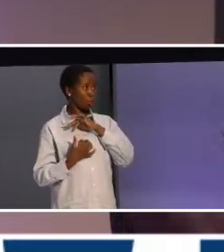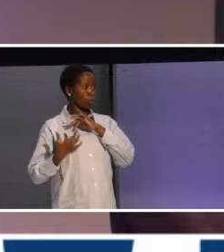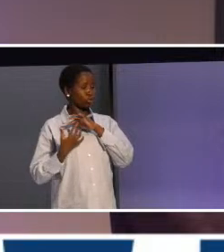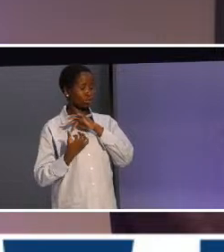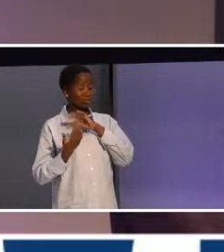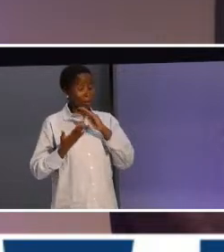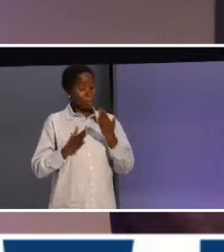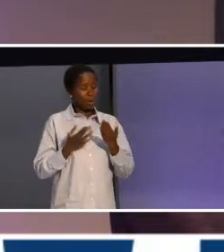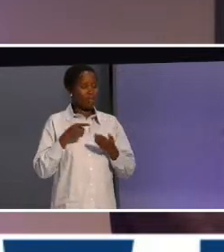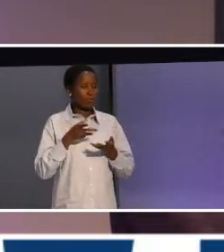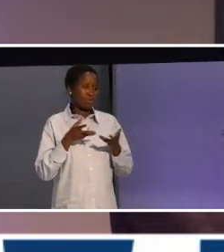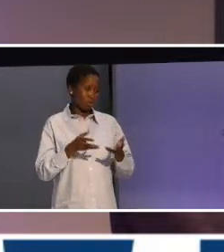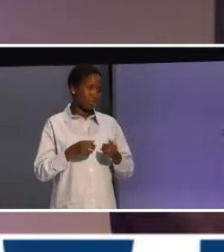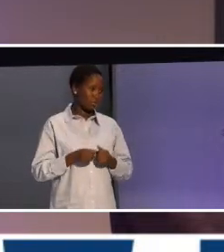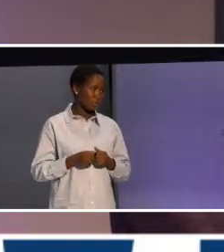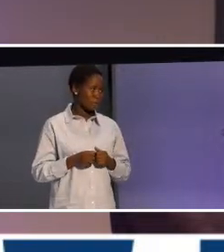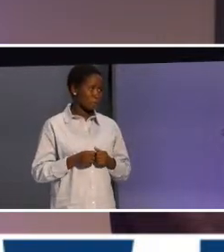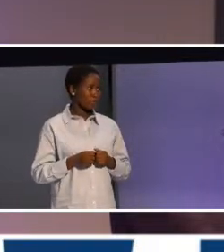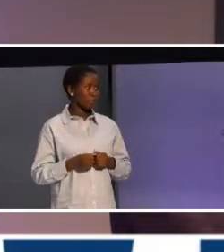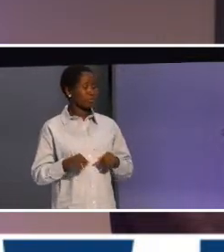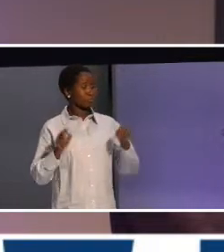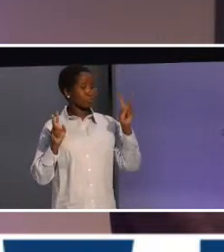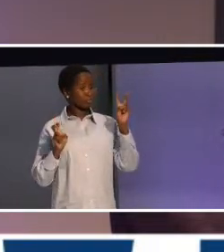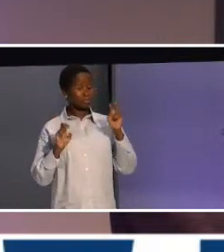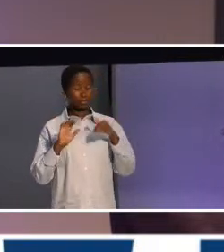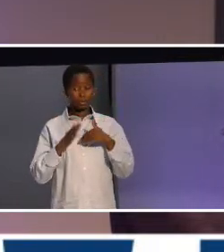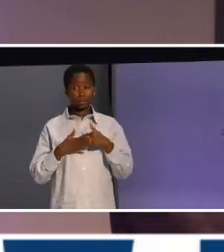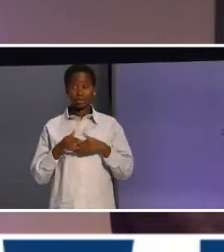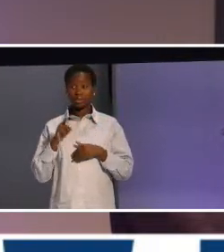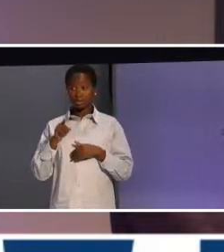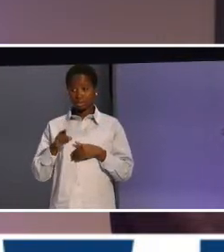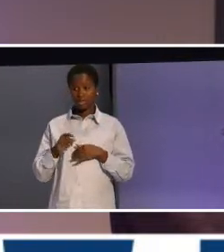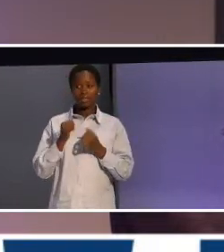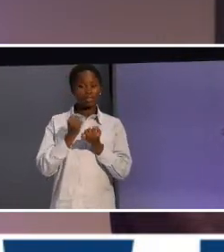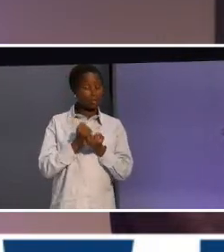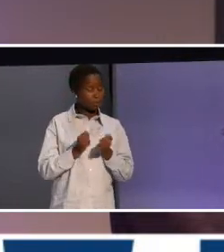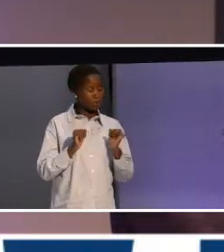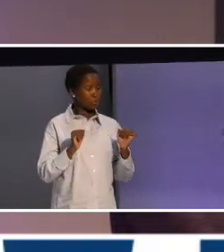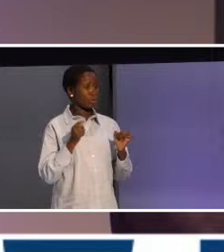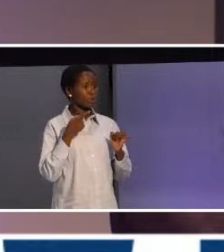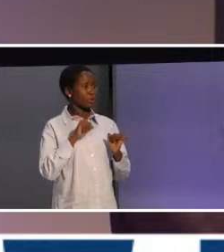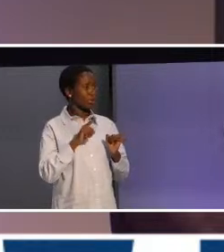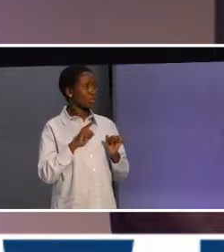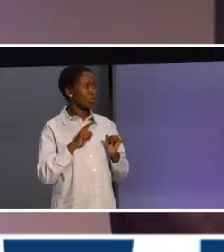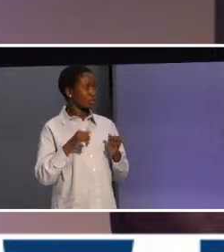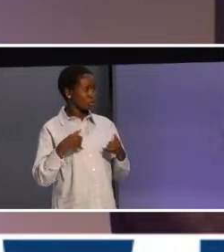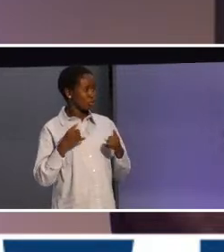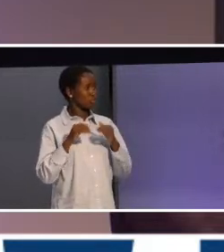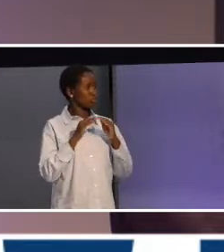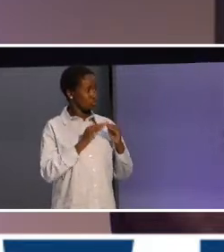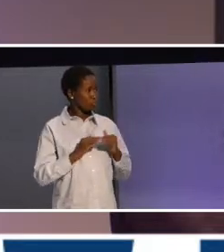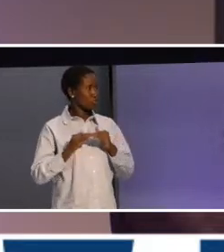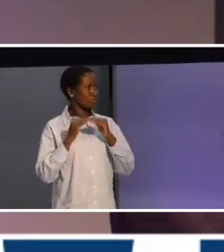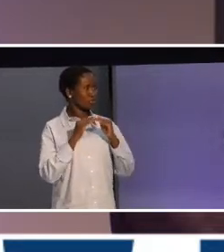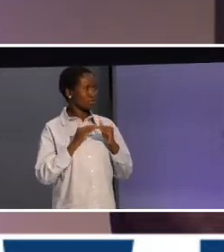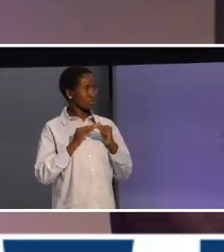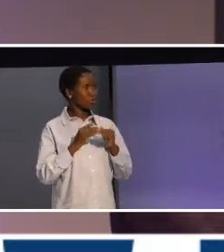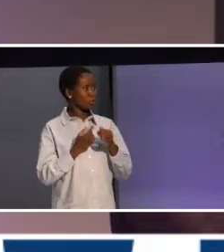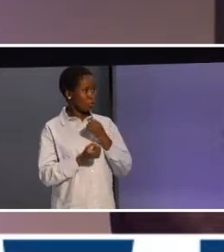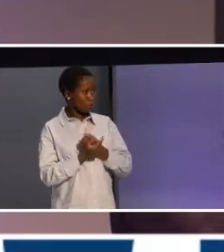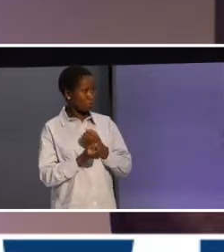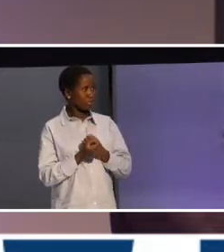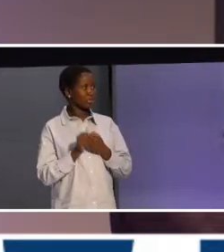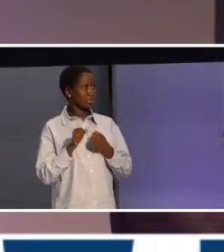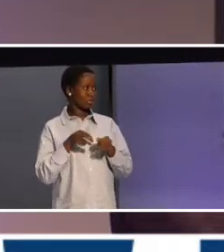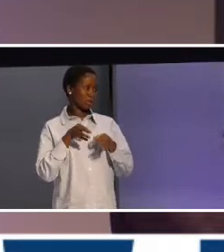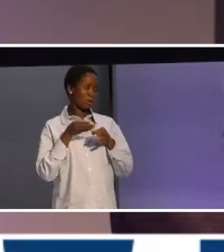spirit which we need now for the democracies in view of the challenges which were just mentioned before me also by the